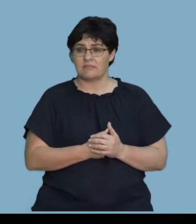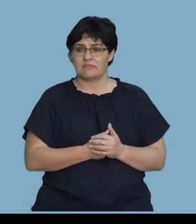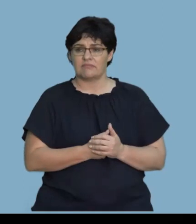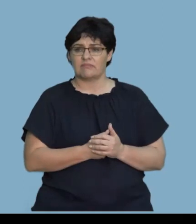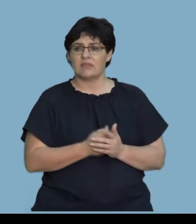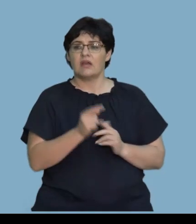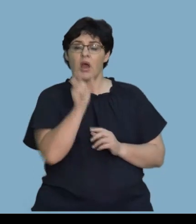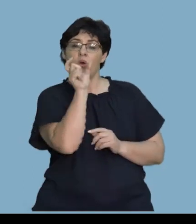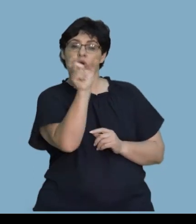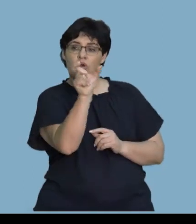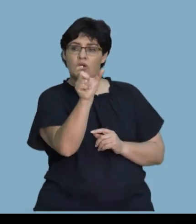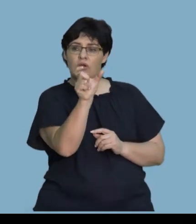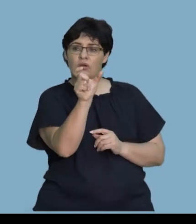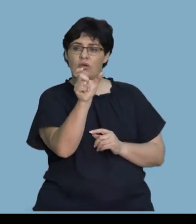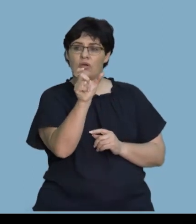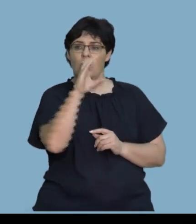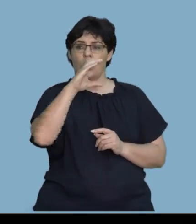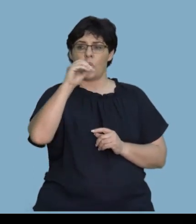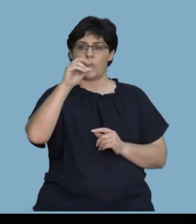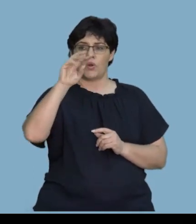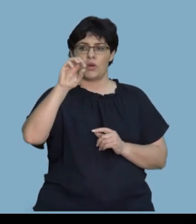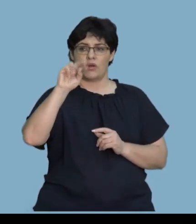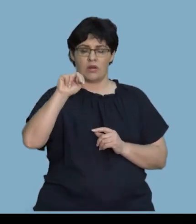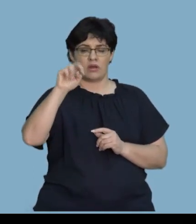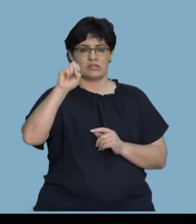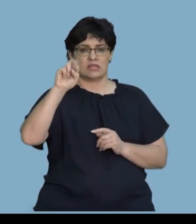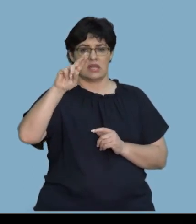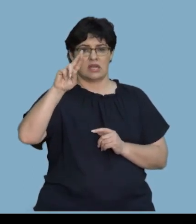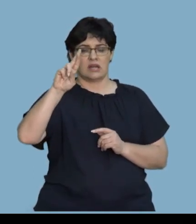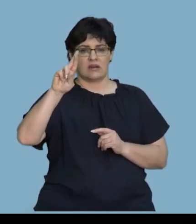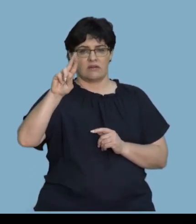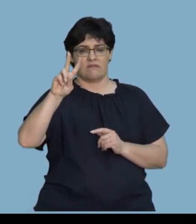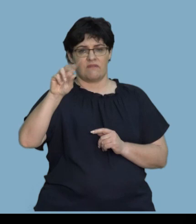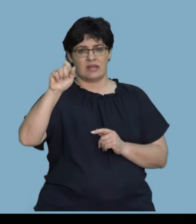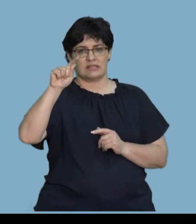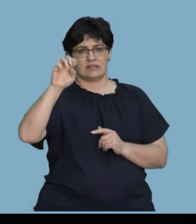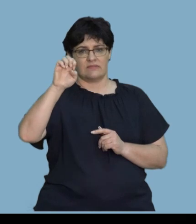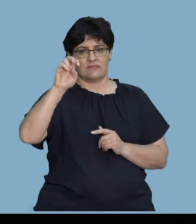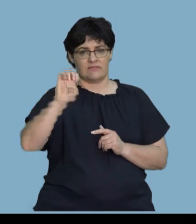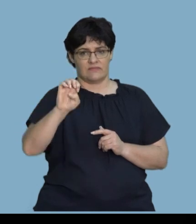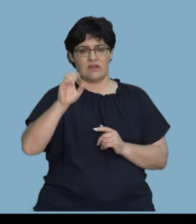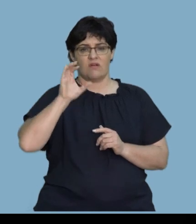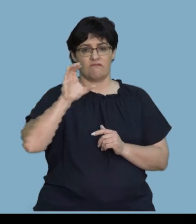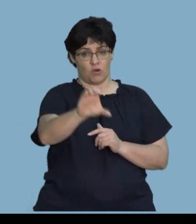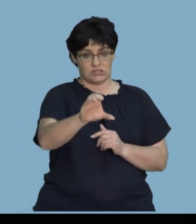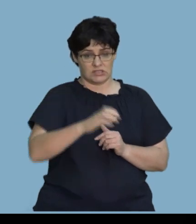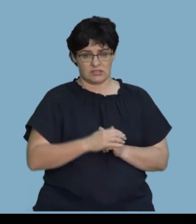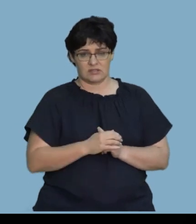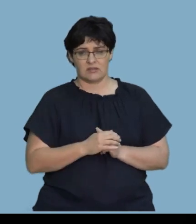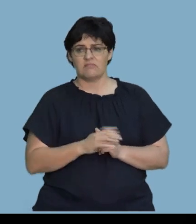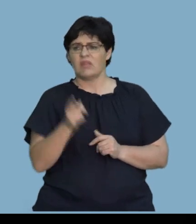define the term conservative force. Now, the 2 marks is all or nothing. So the keywords, or in terms of